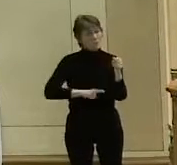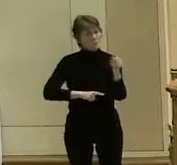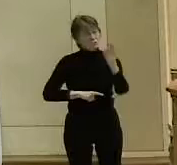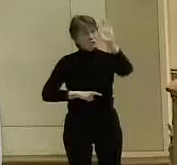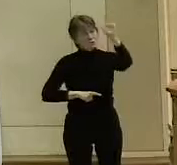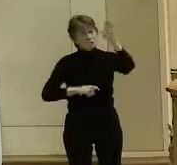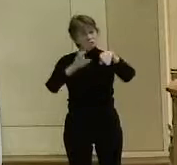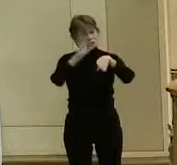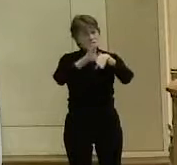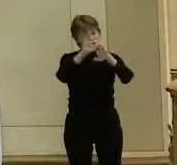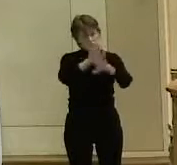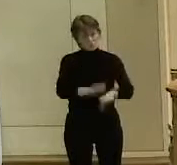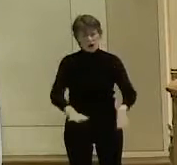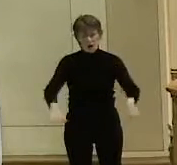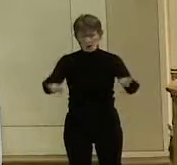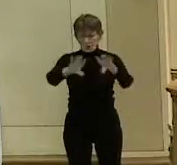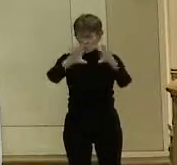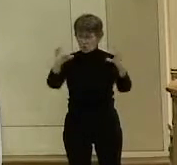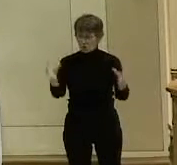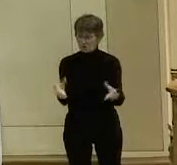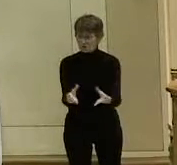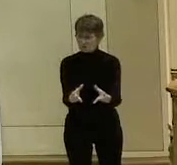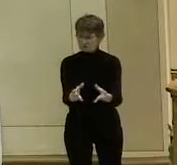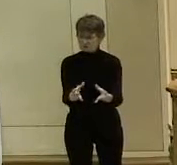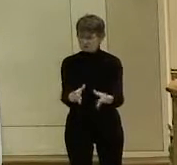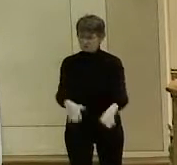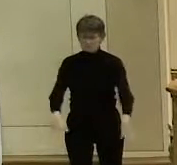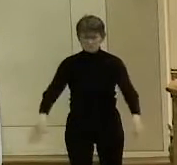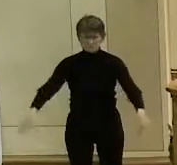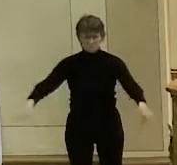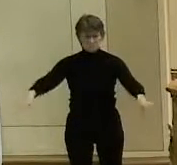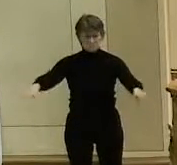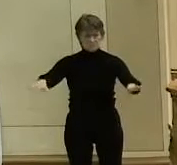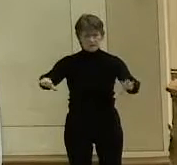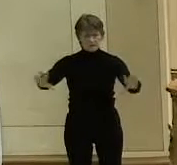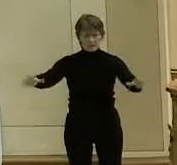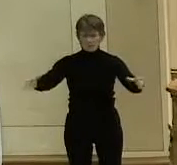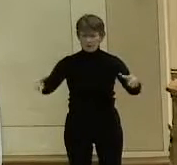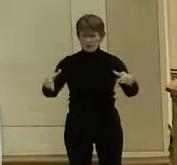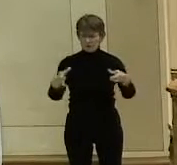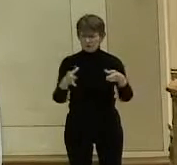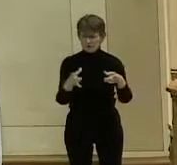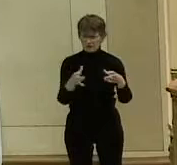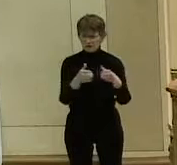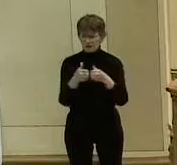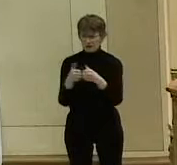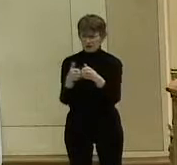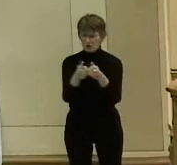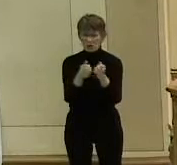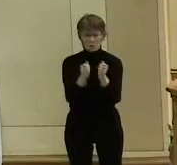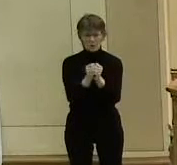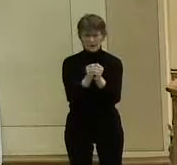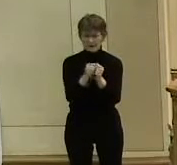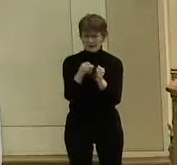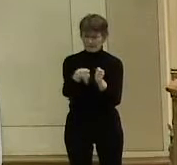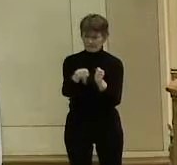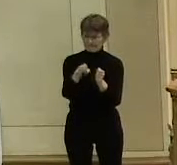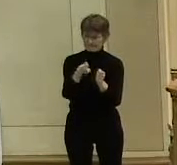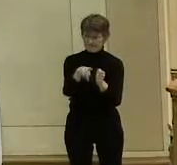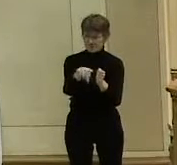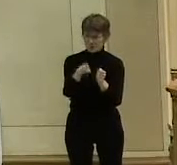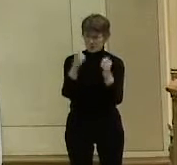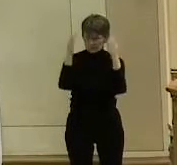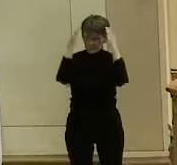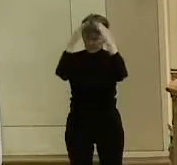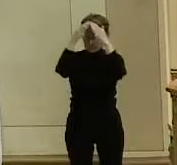spread throughout the world and bring her to the fullness of charity together with Francis, our Pope, John Fulda, our